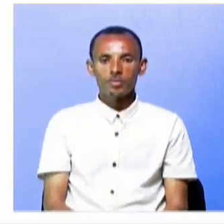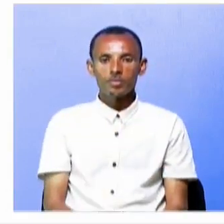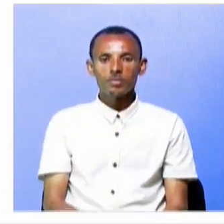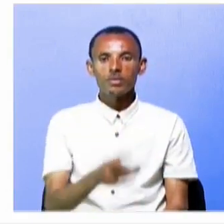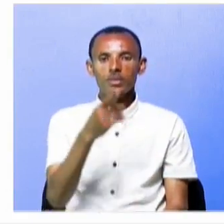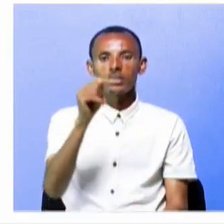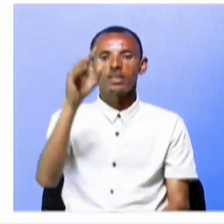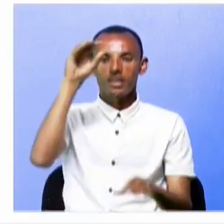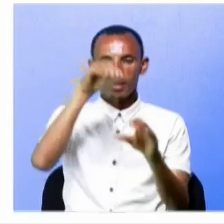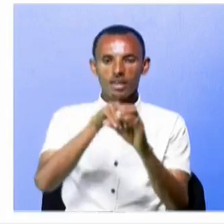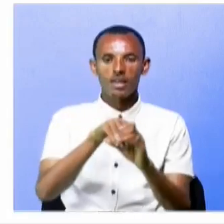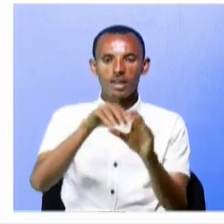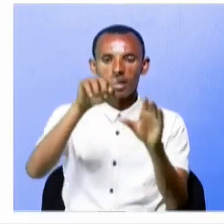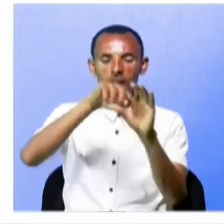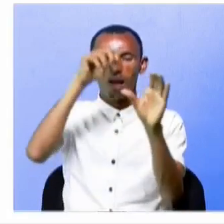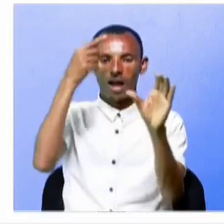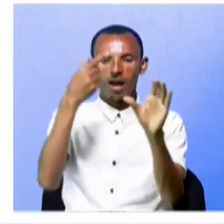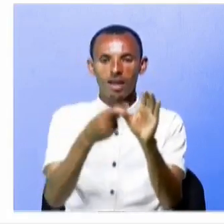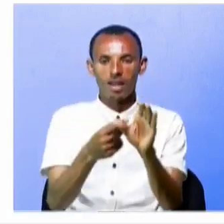the interior